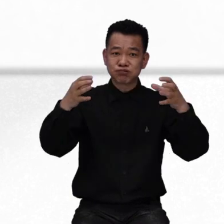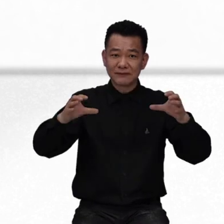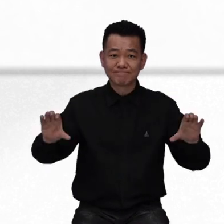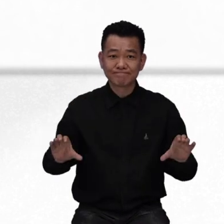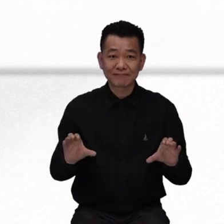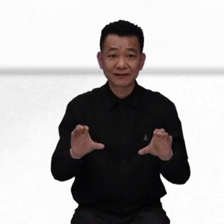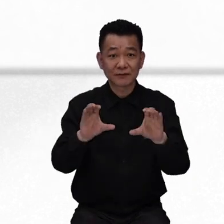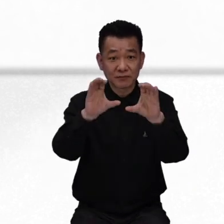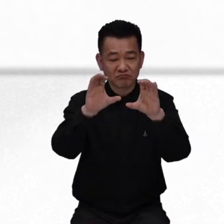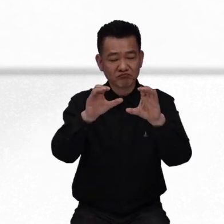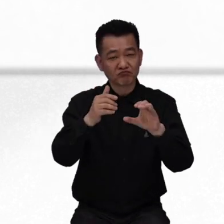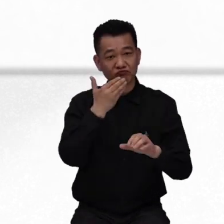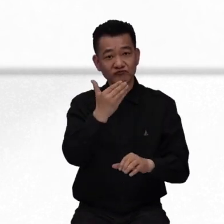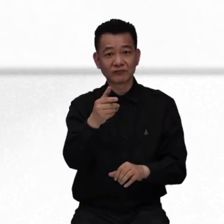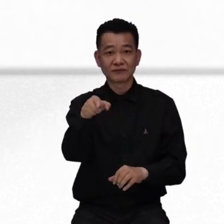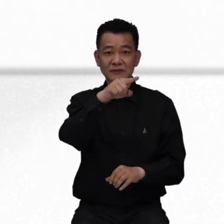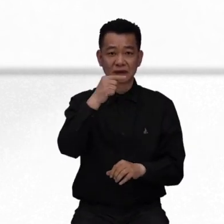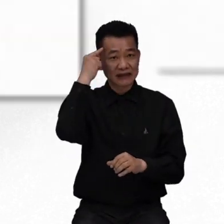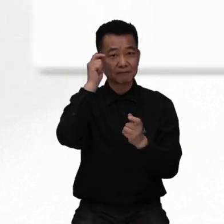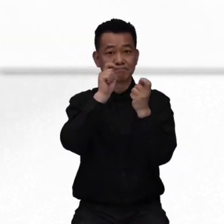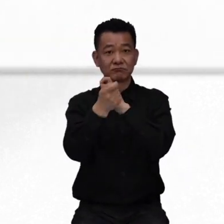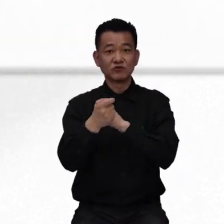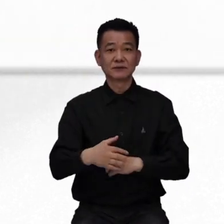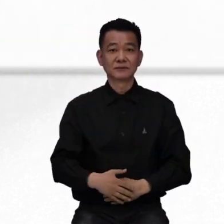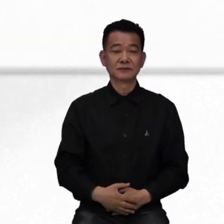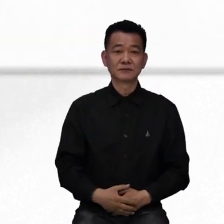independent individuals.